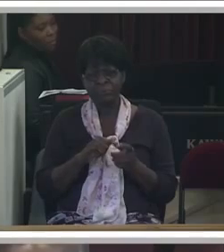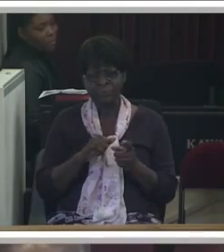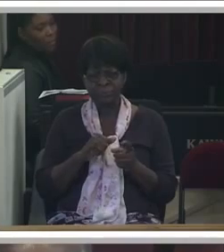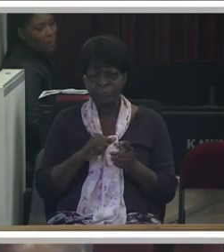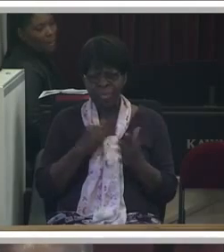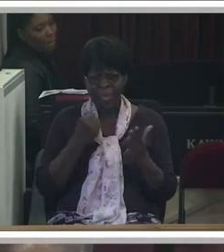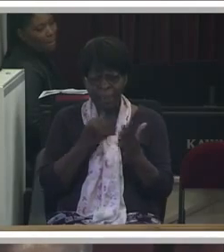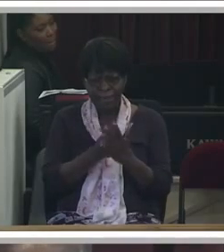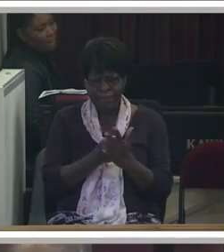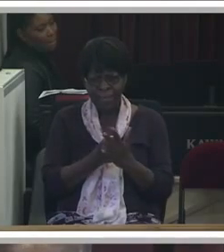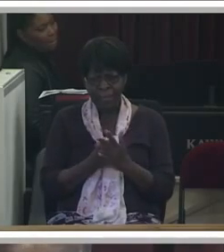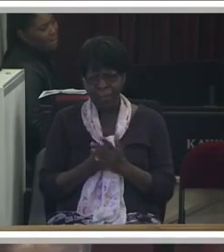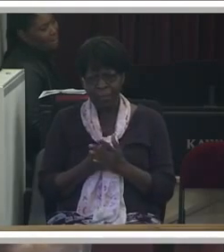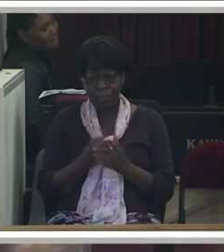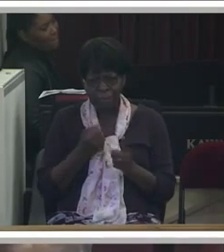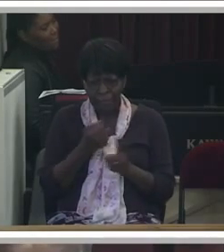each one of us today.